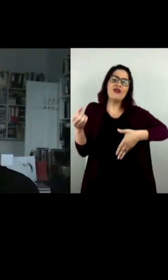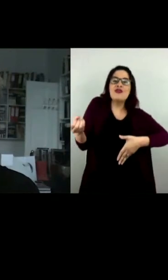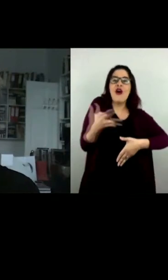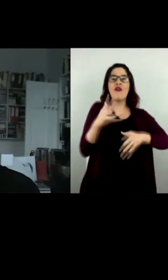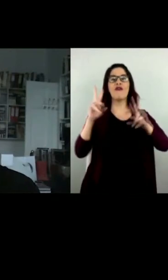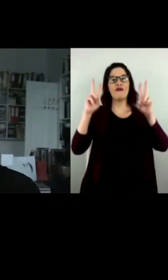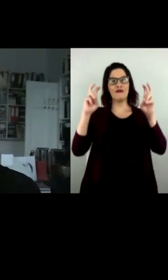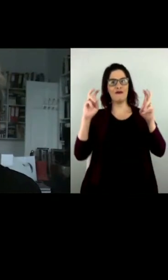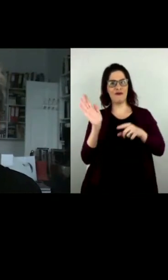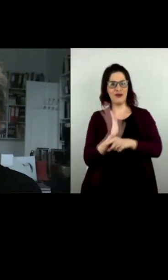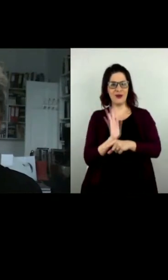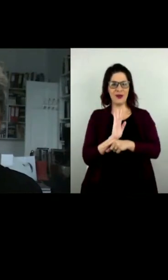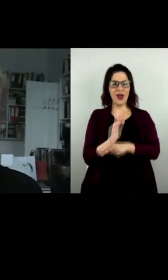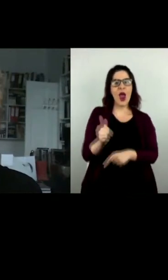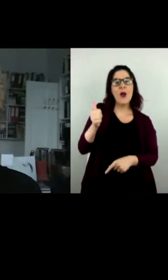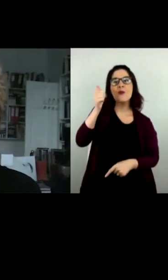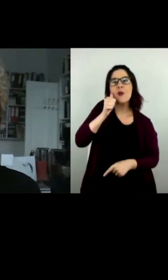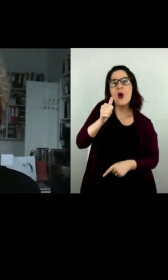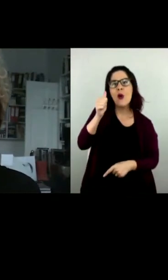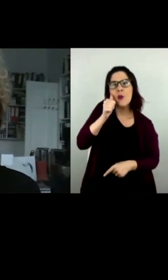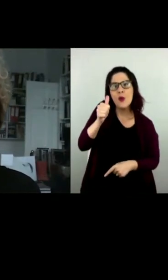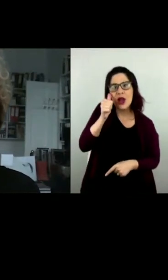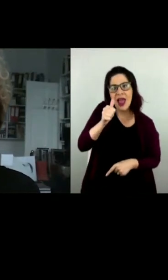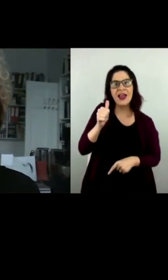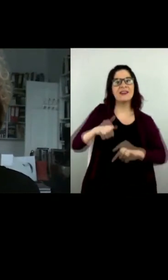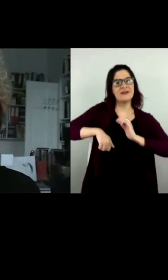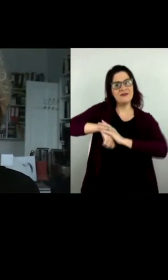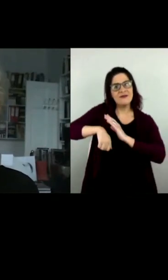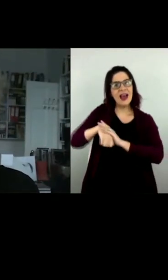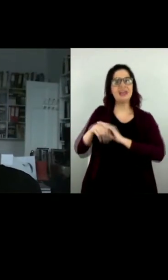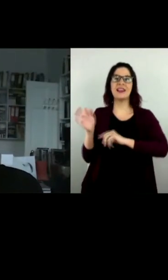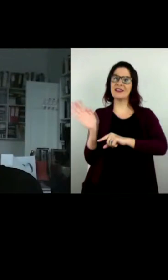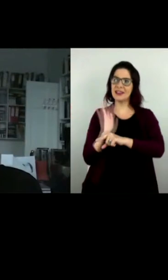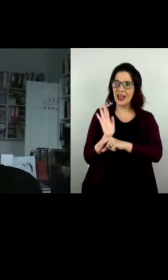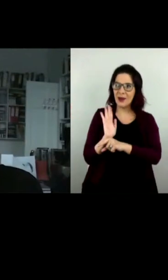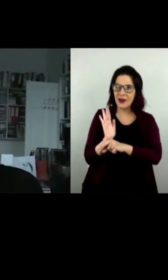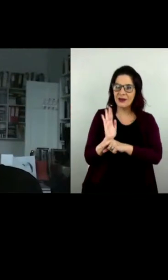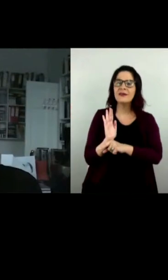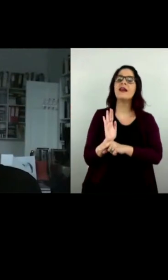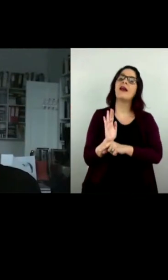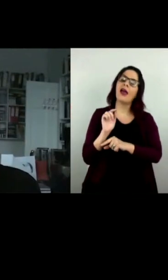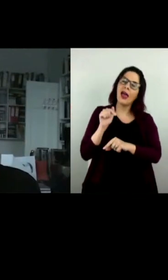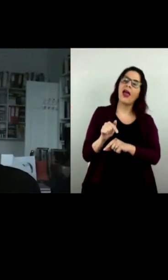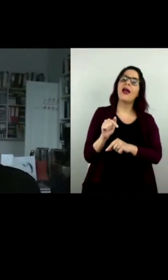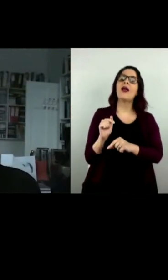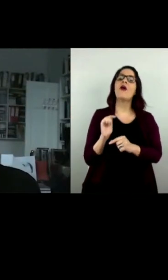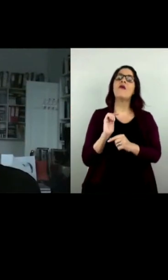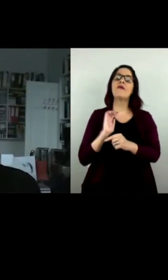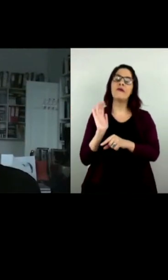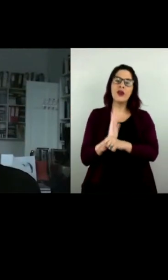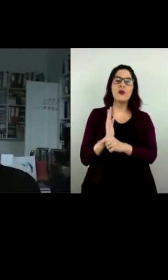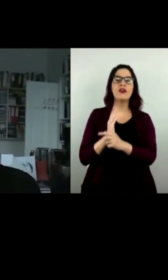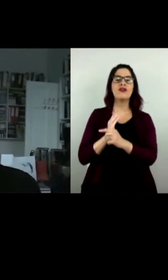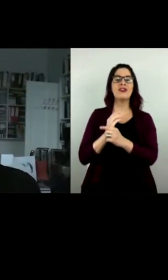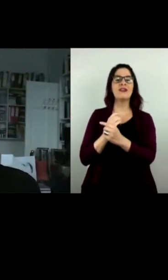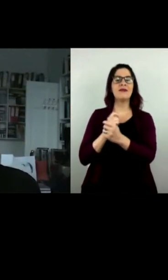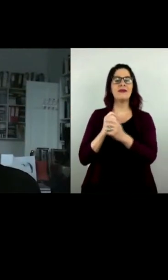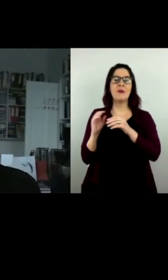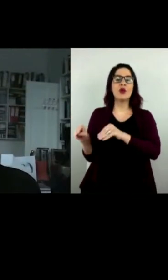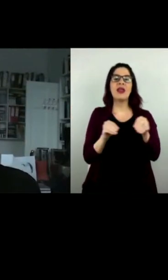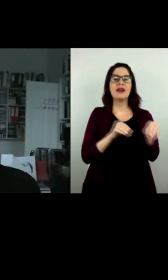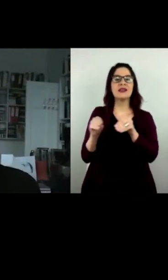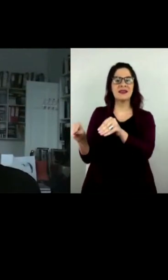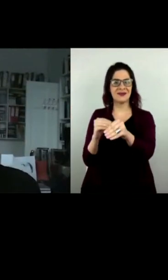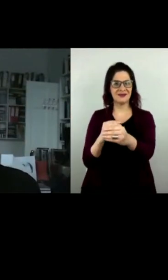Film, a Road Movie Through Cinema. In between, He made films about Belfast and